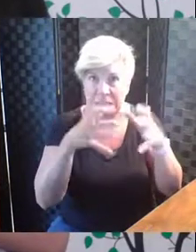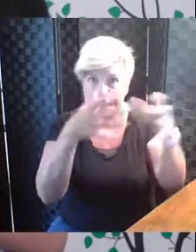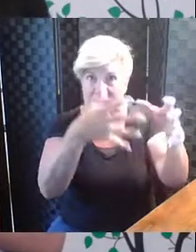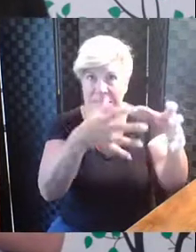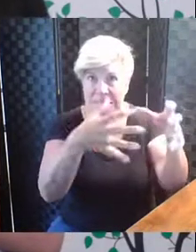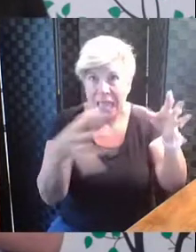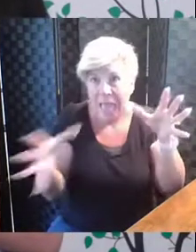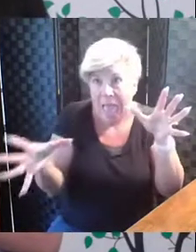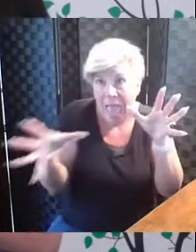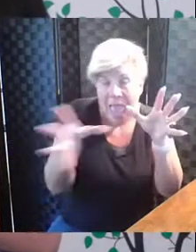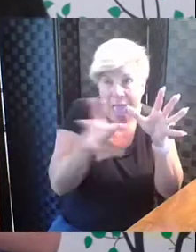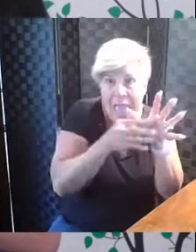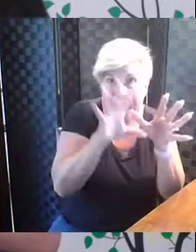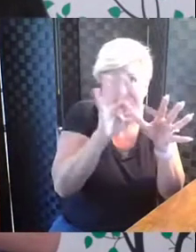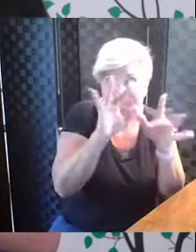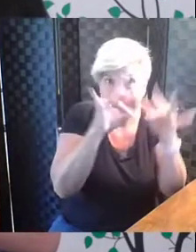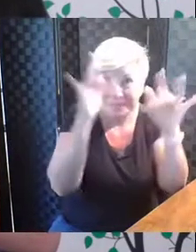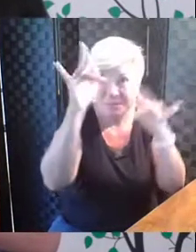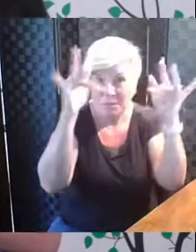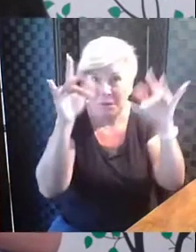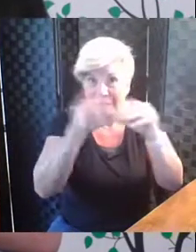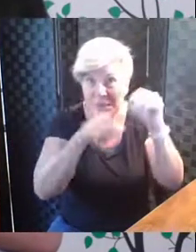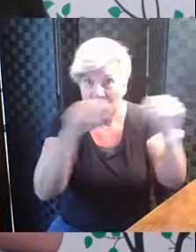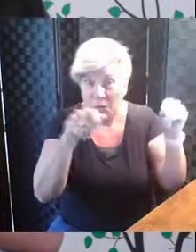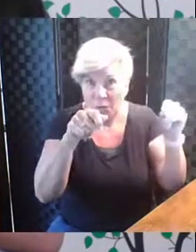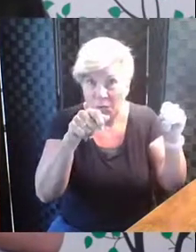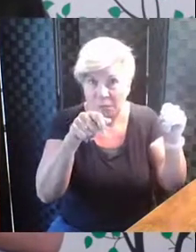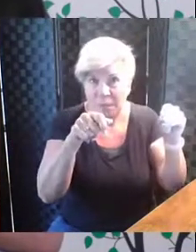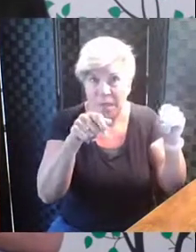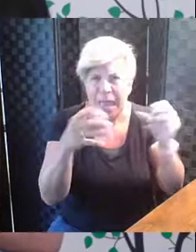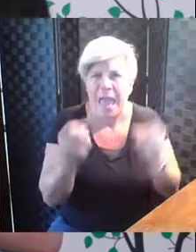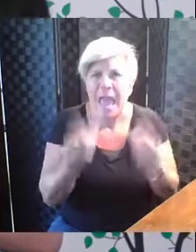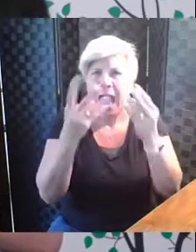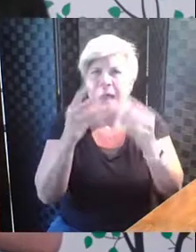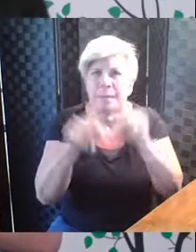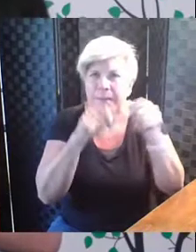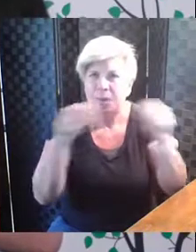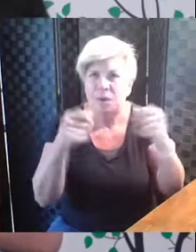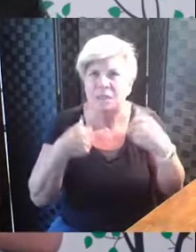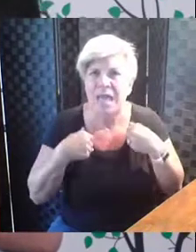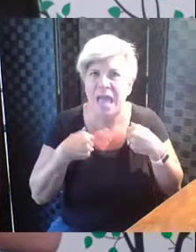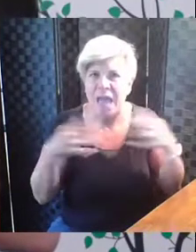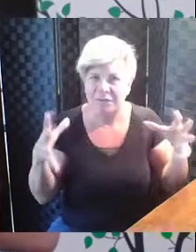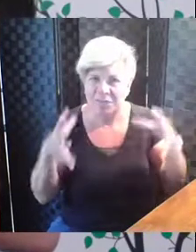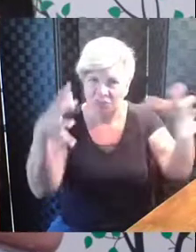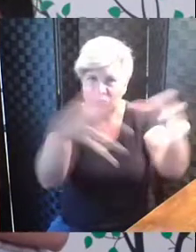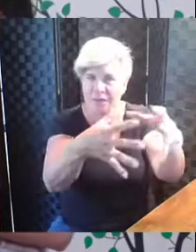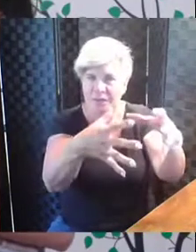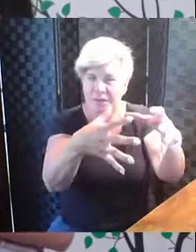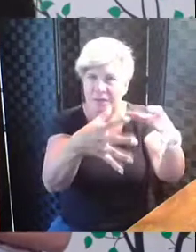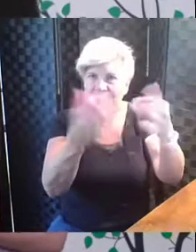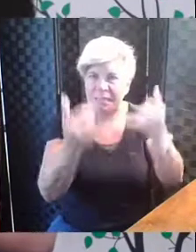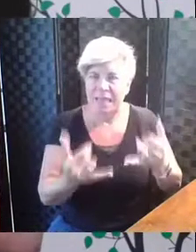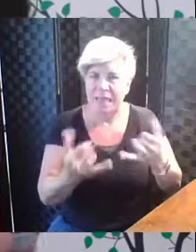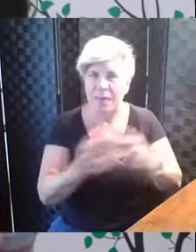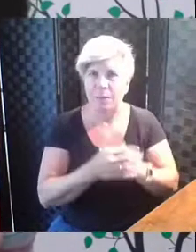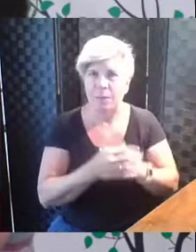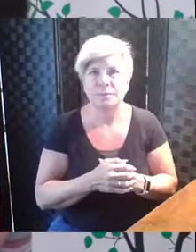She adds 9 sparkly bows to her collection. How many bows does she have in her collection